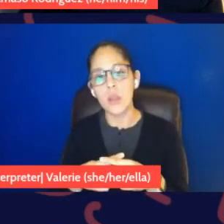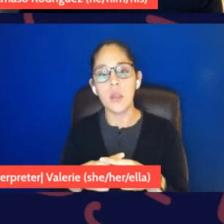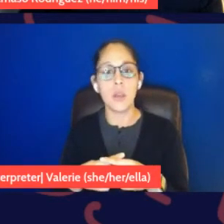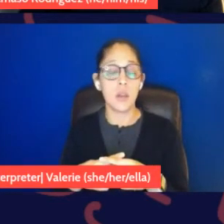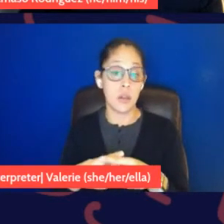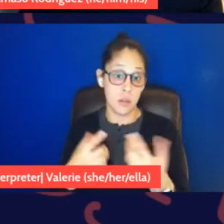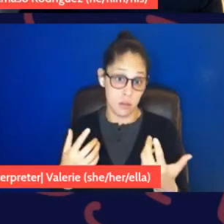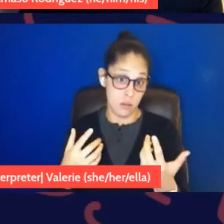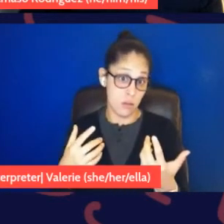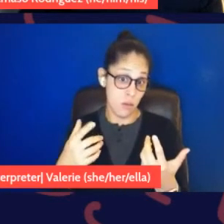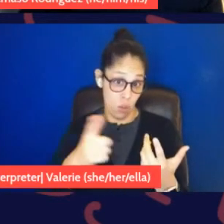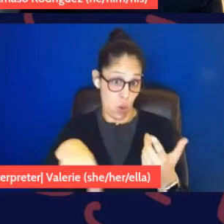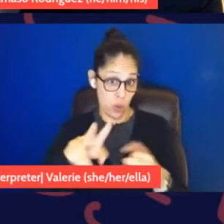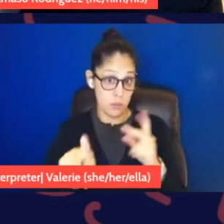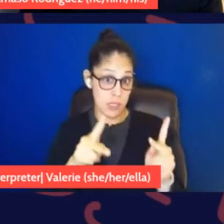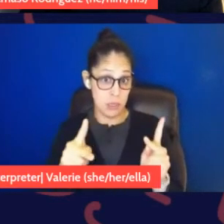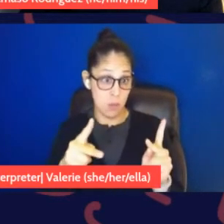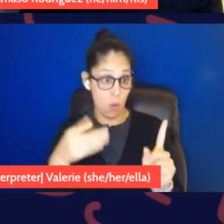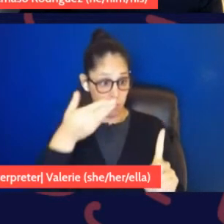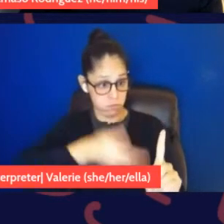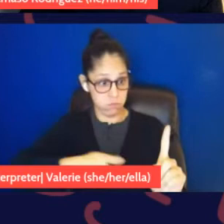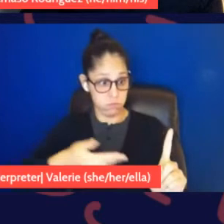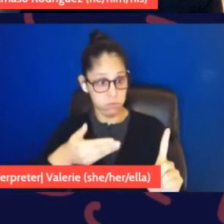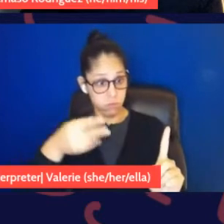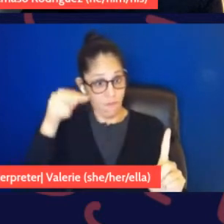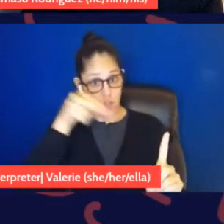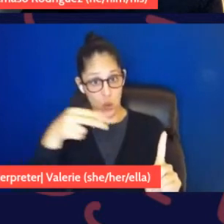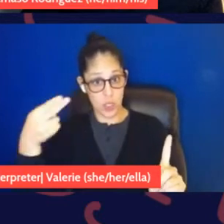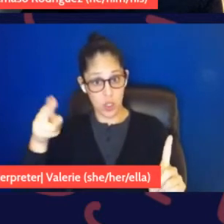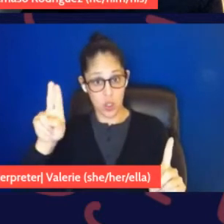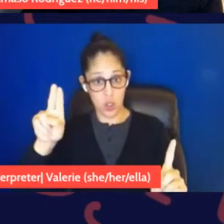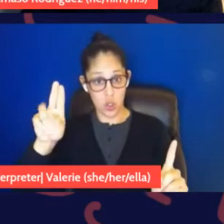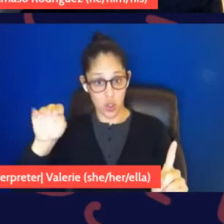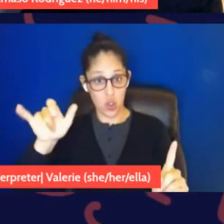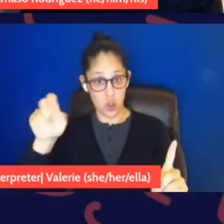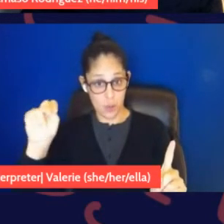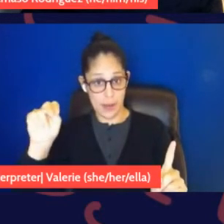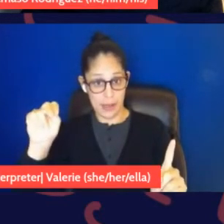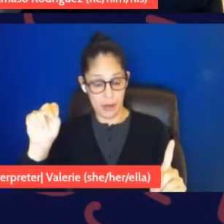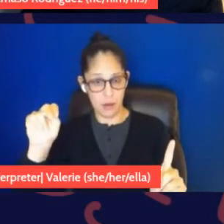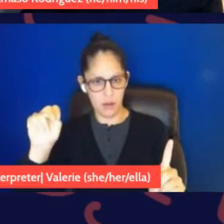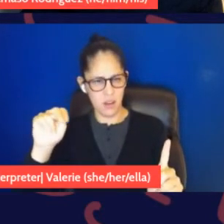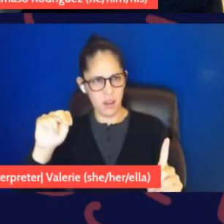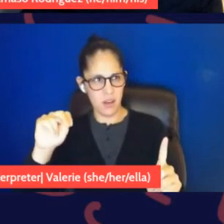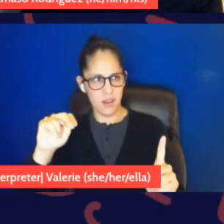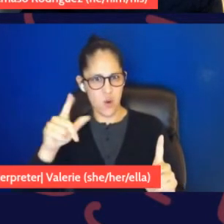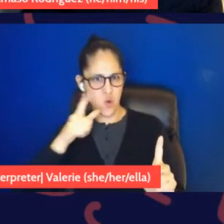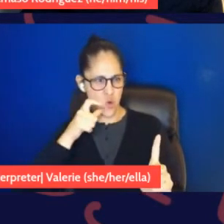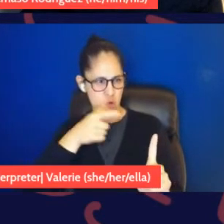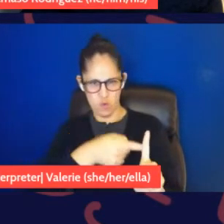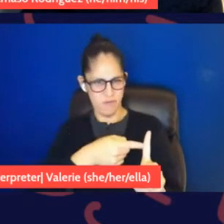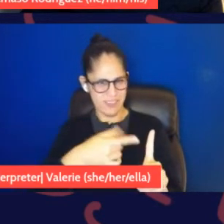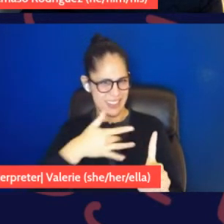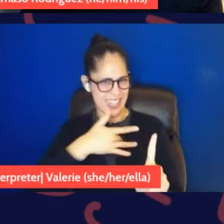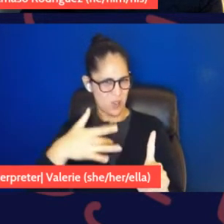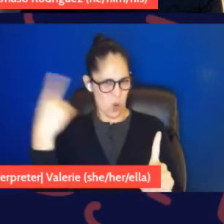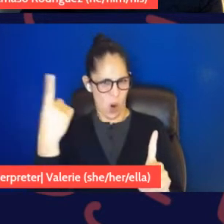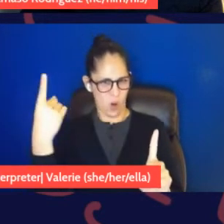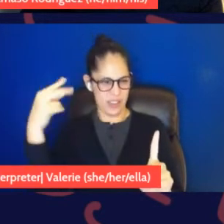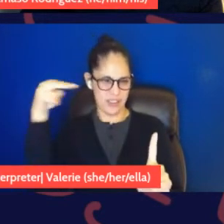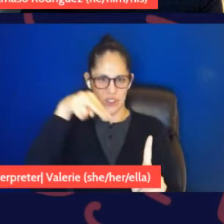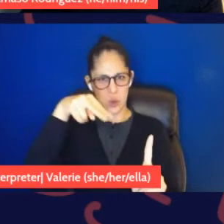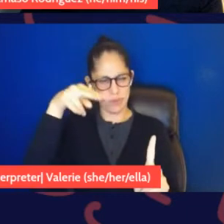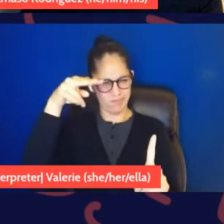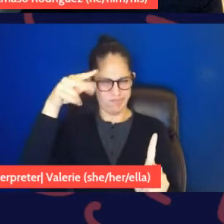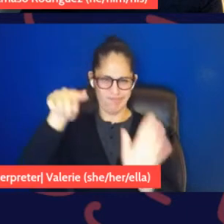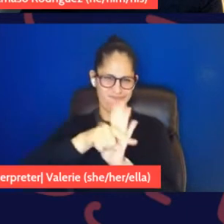humanizing those who we frequently demonize or have traditionally demonized in our immigration stories within